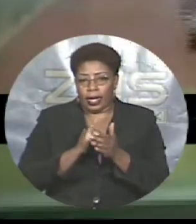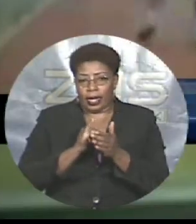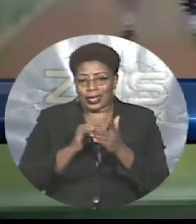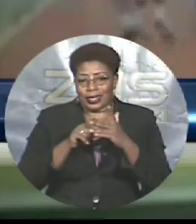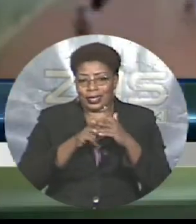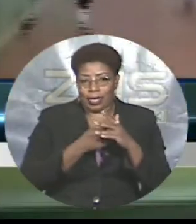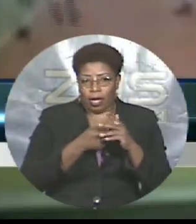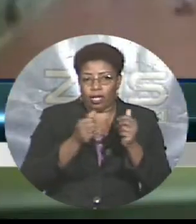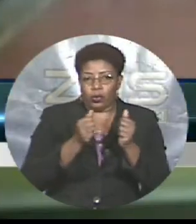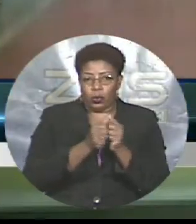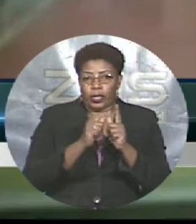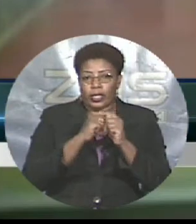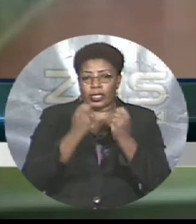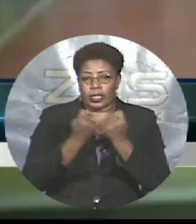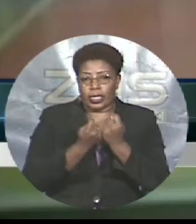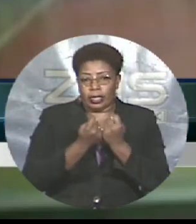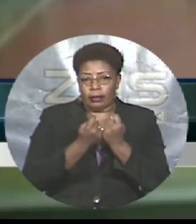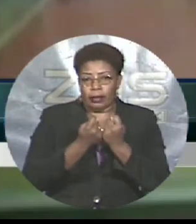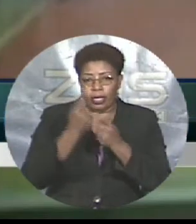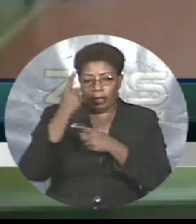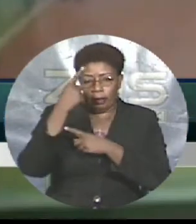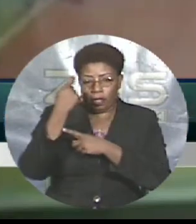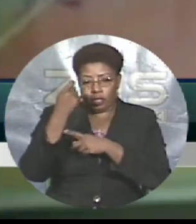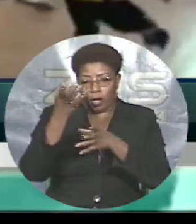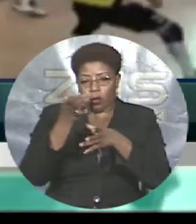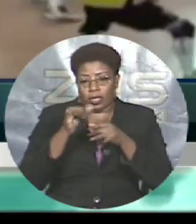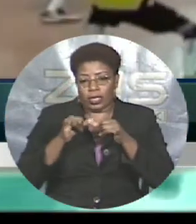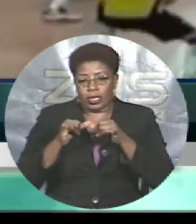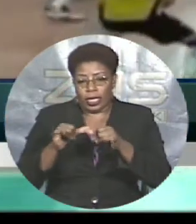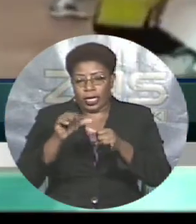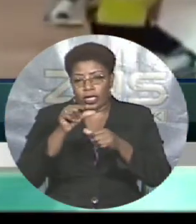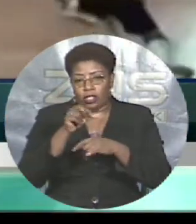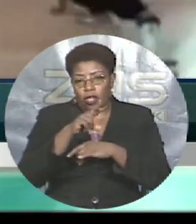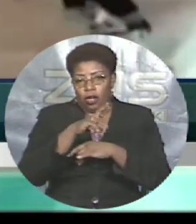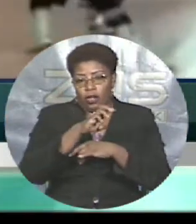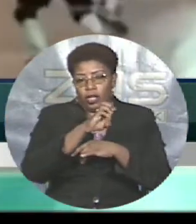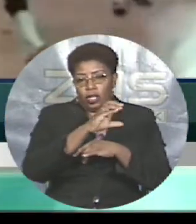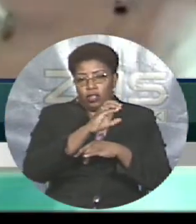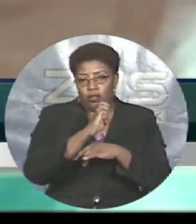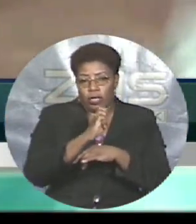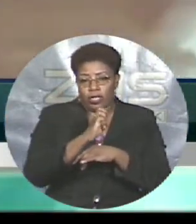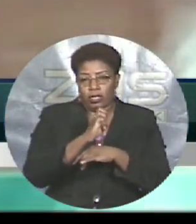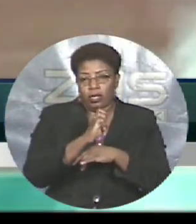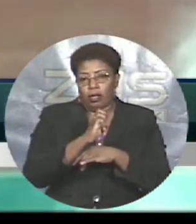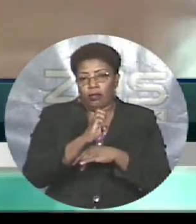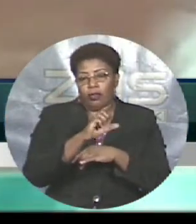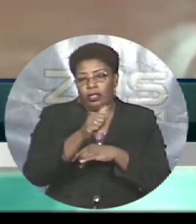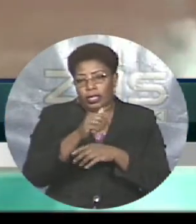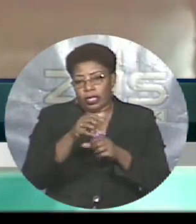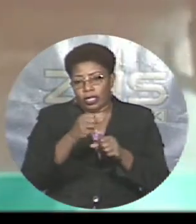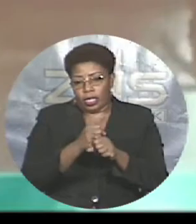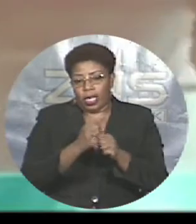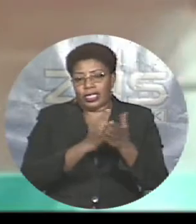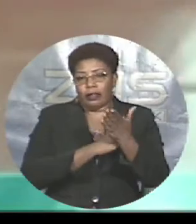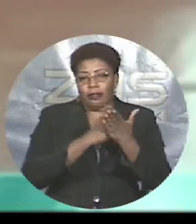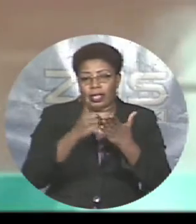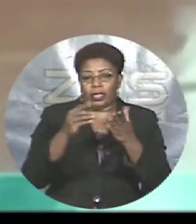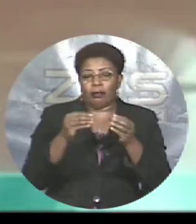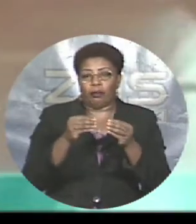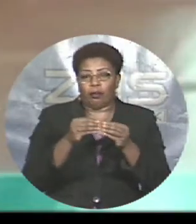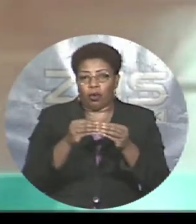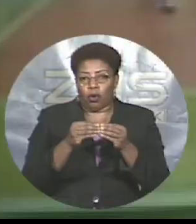basically because I wanted to stay in Greece for one more season and try to develop a little bit more before I try